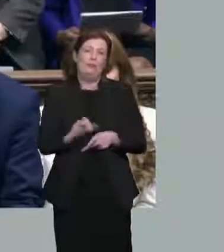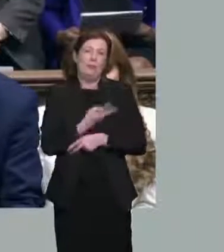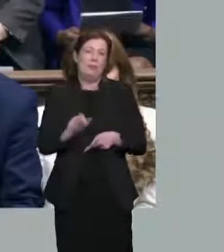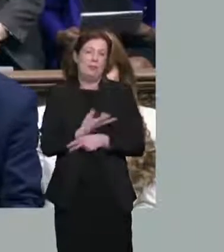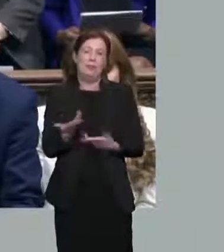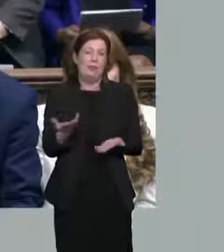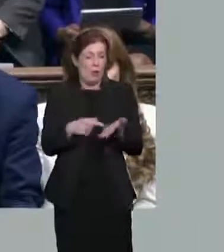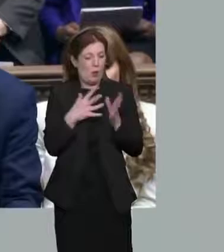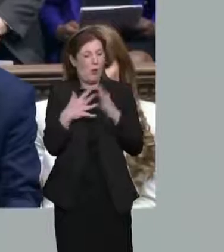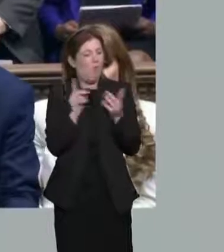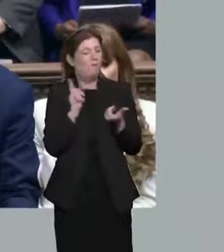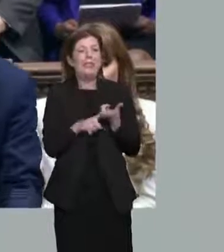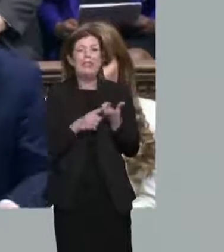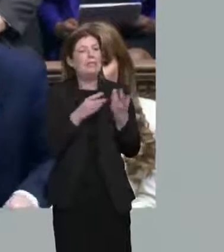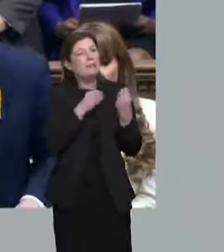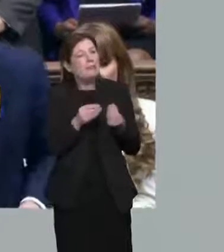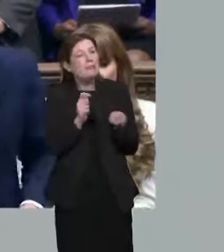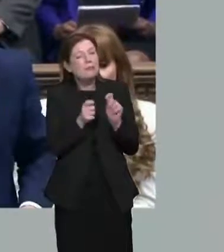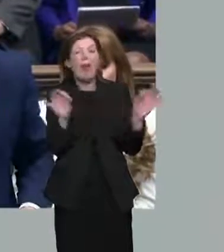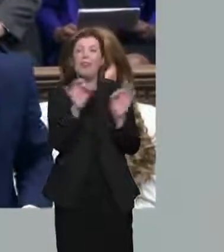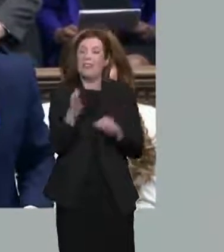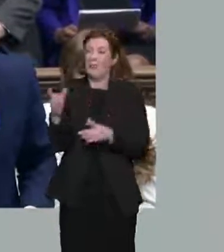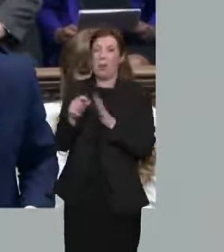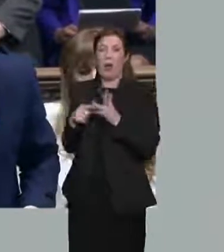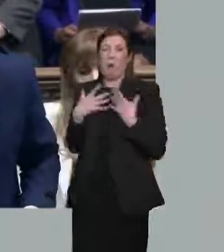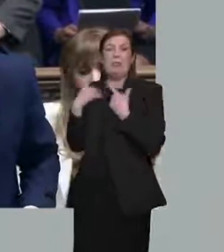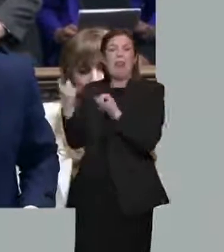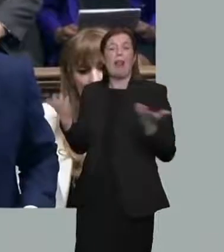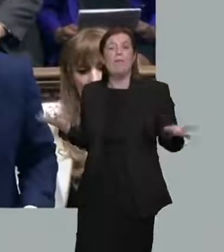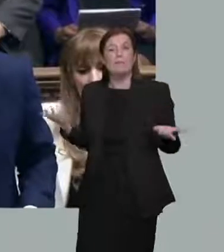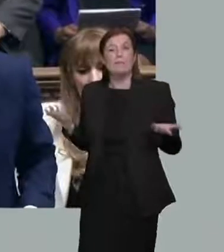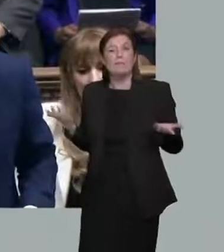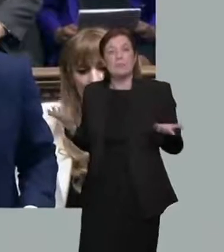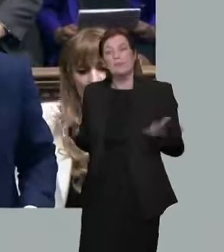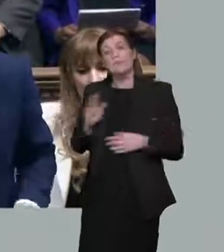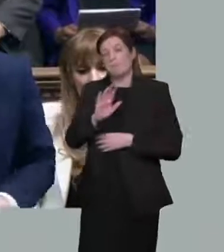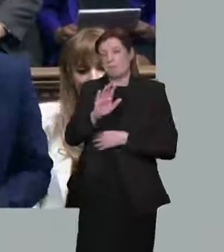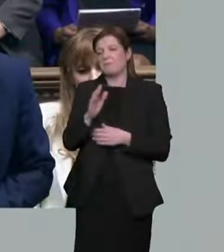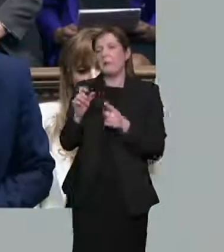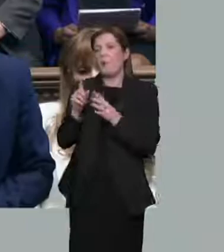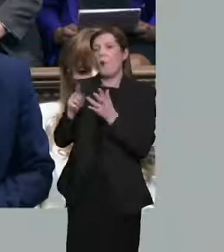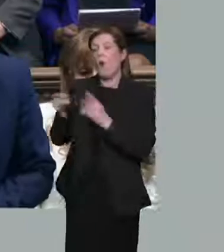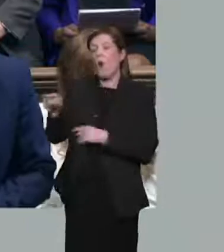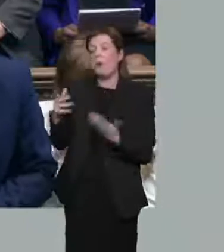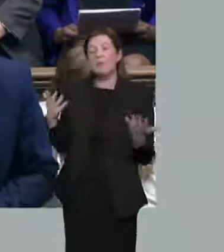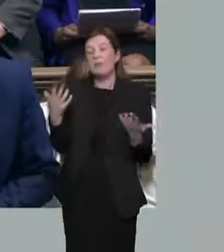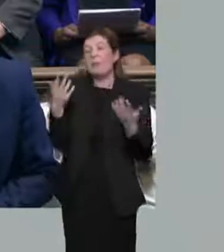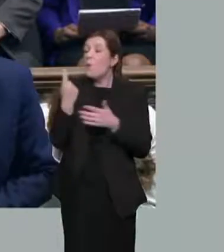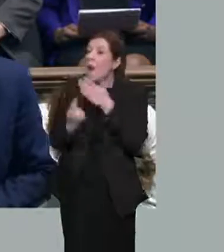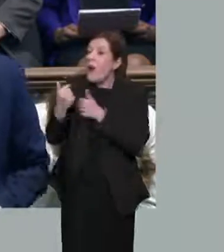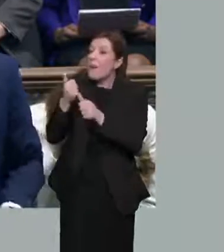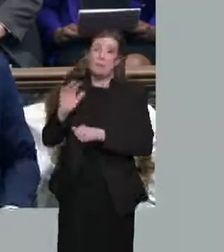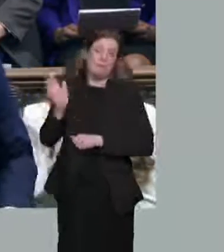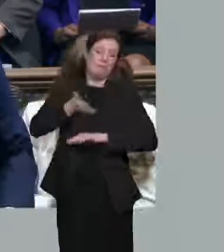wide open by this Prime Minister. Yes. P&O's behaviour comes off the back of a string of fire and